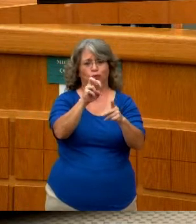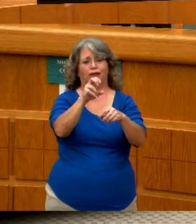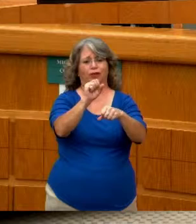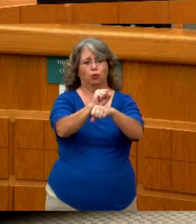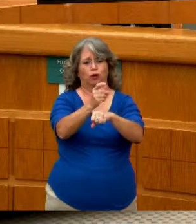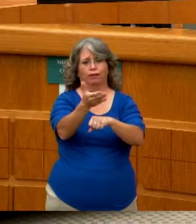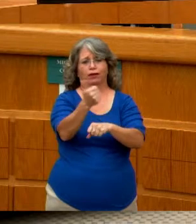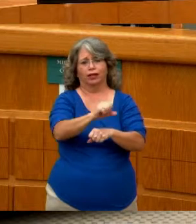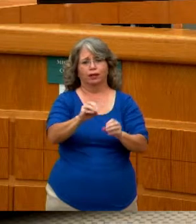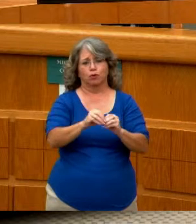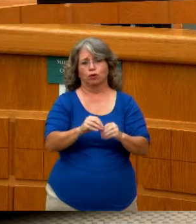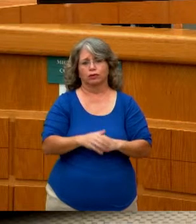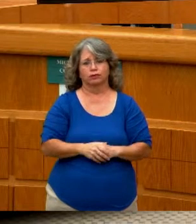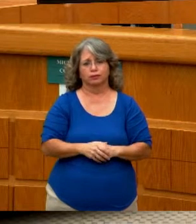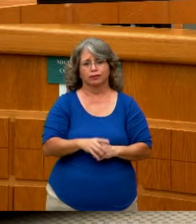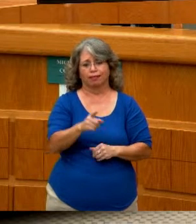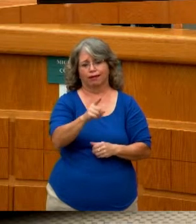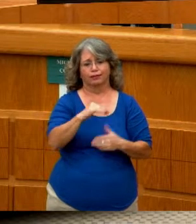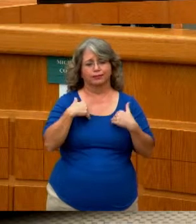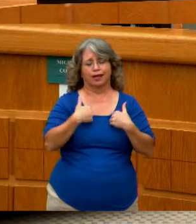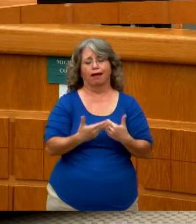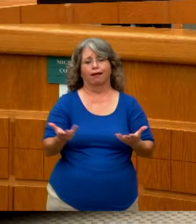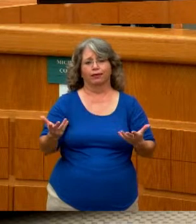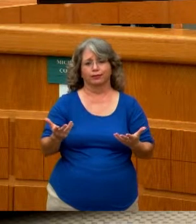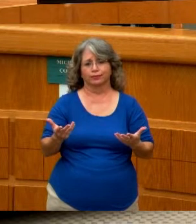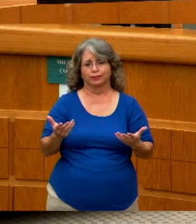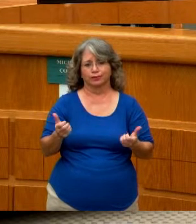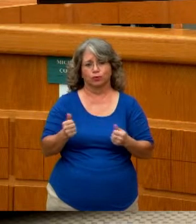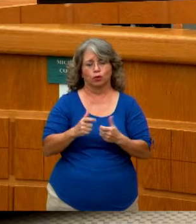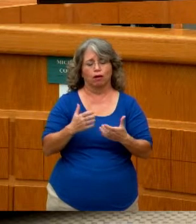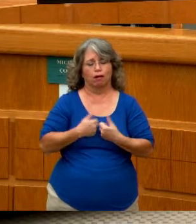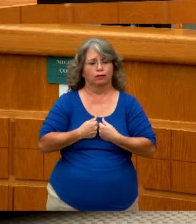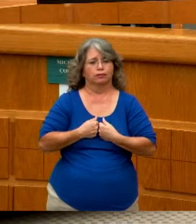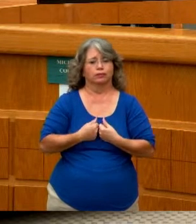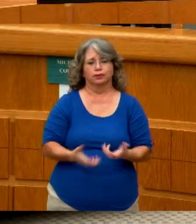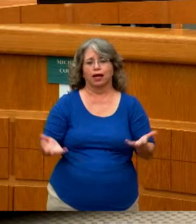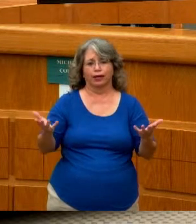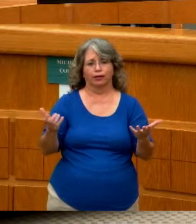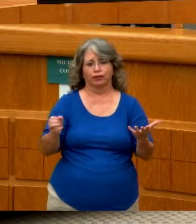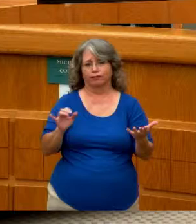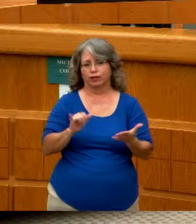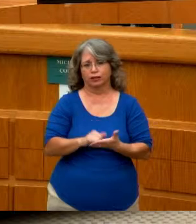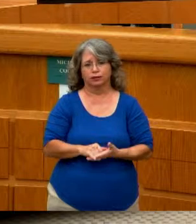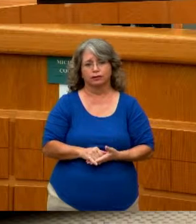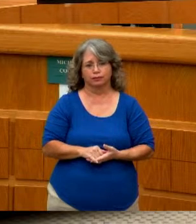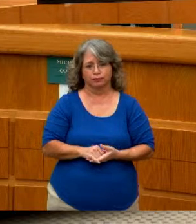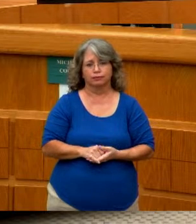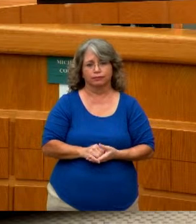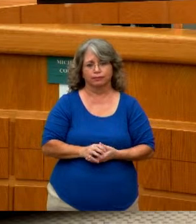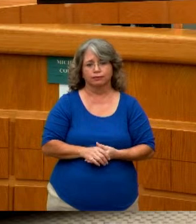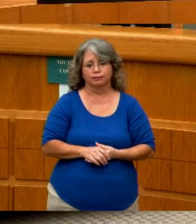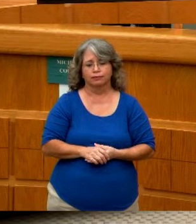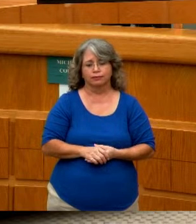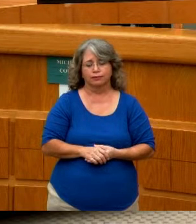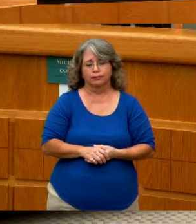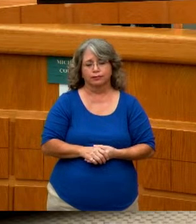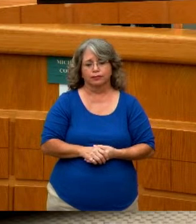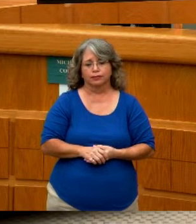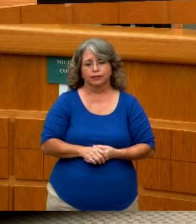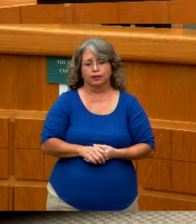there and I know some of those people don't even work at those places that they're listing them anymore. We're all tired of this.